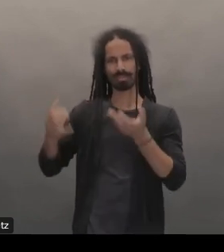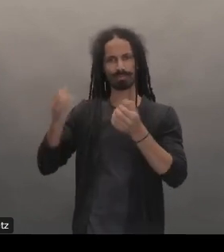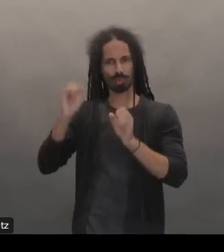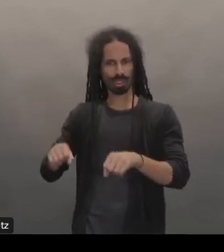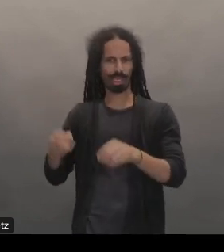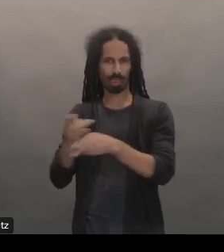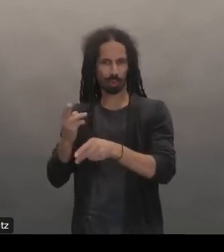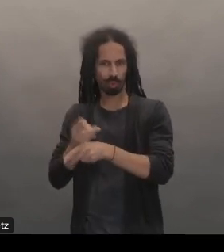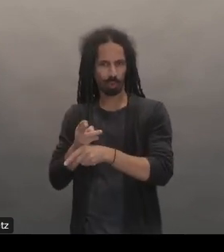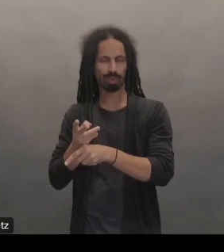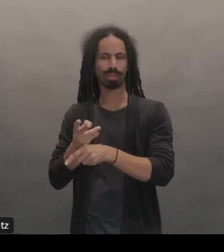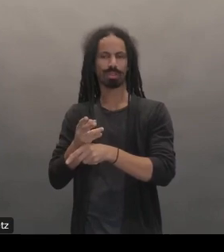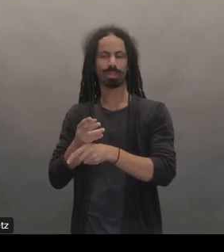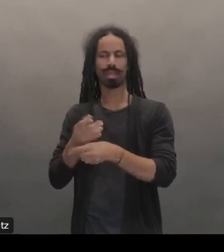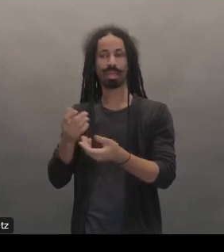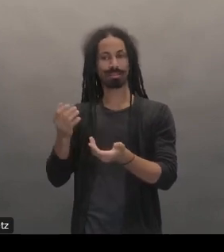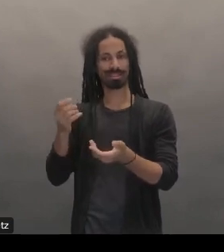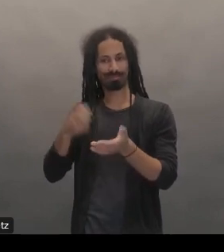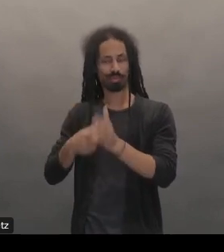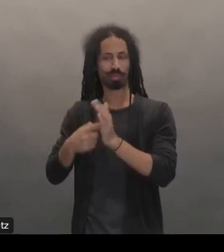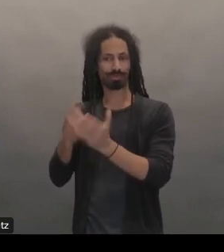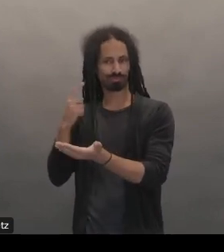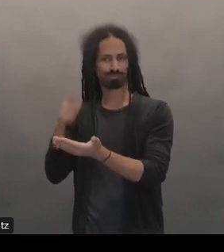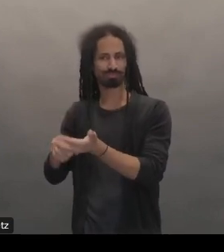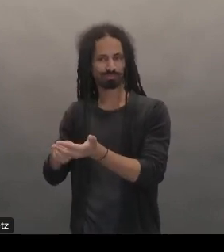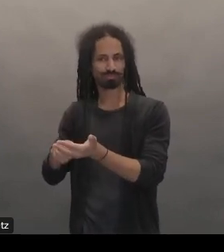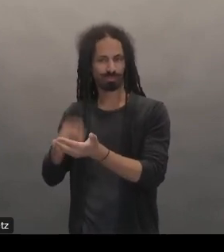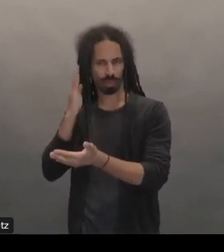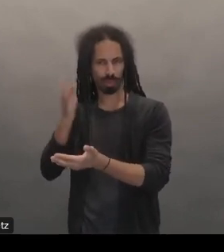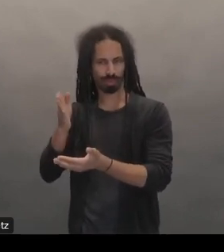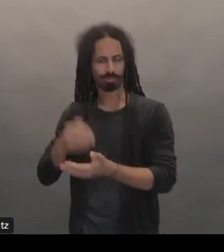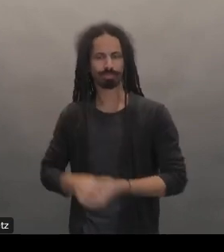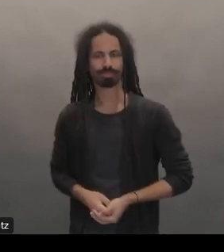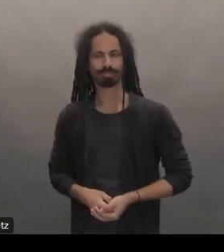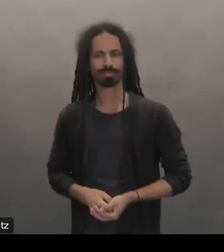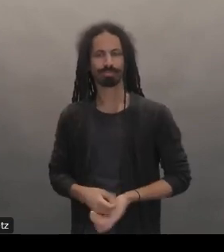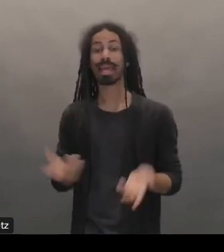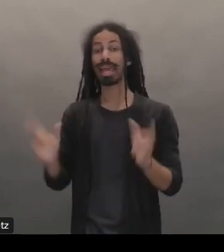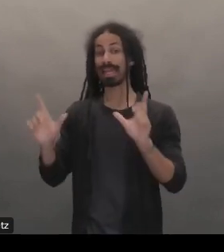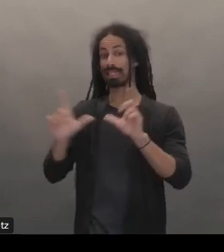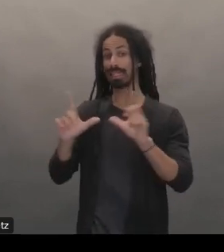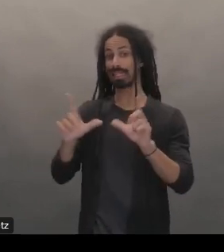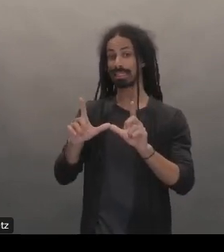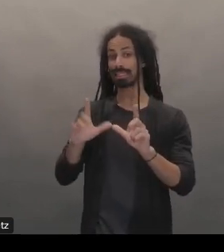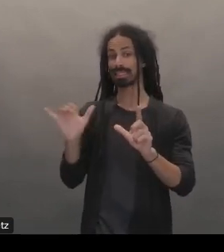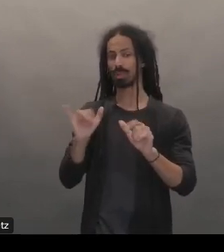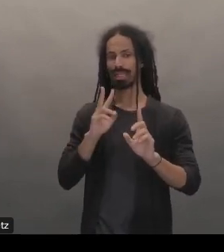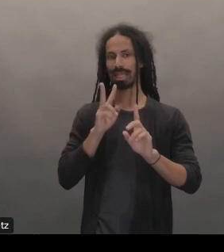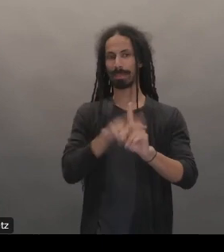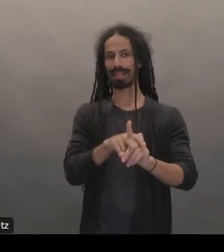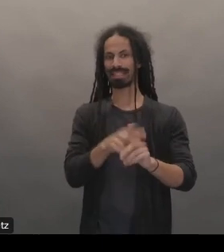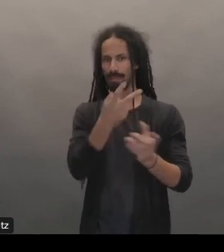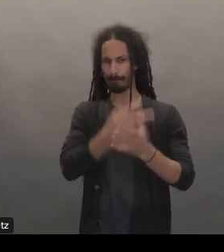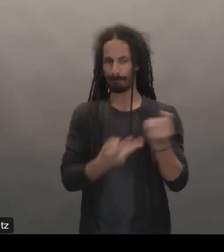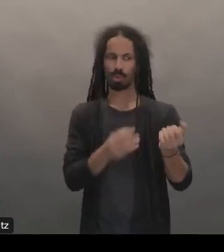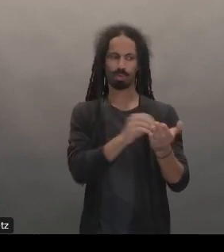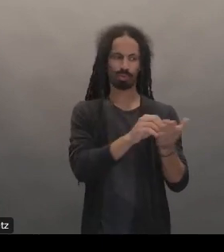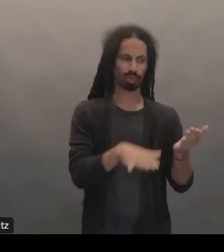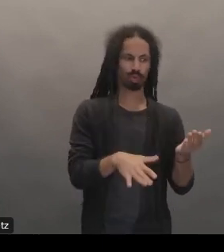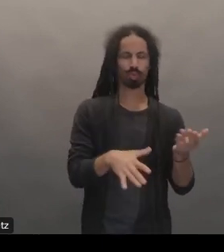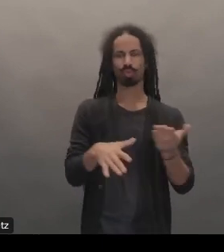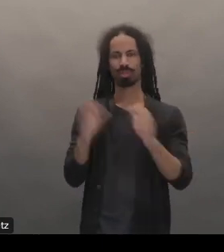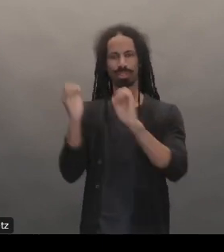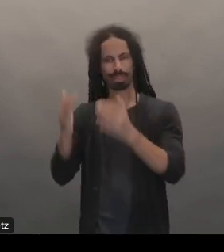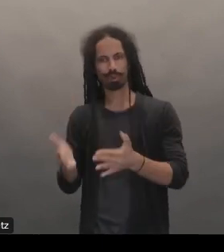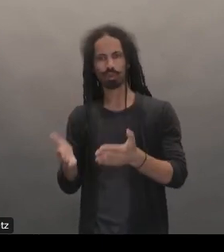whether attribution is required. And licensing, by the way, applies to both students and professionals. Sometimes students think, oh, well, it